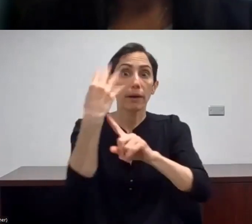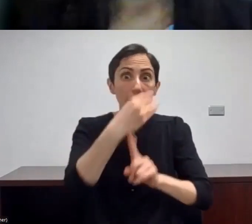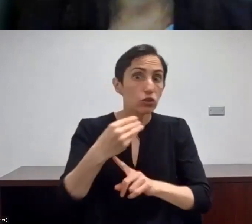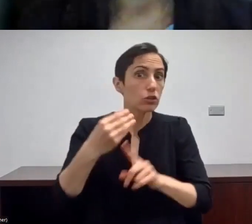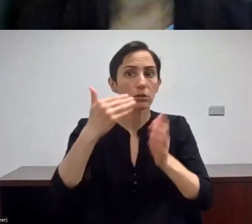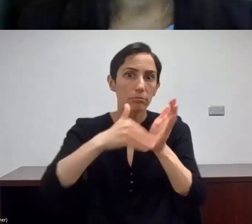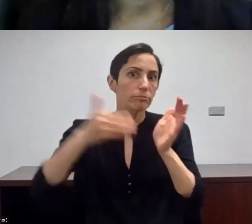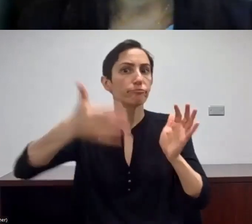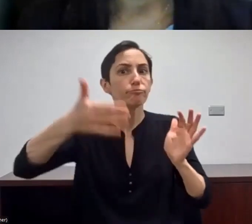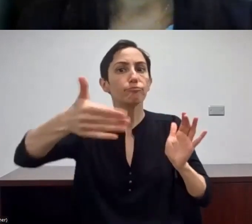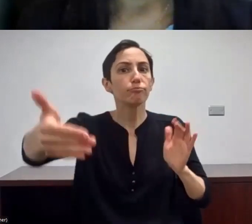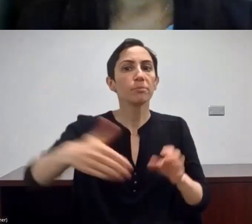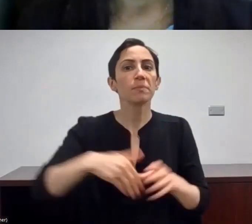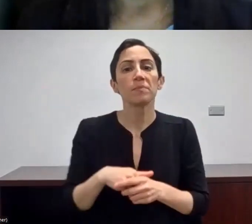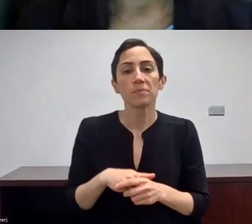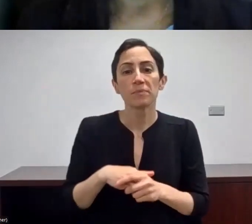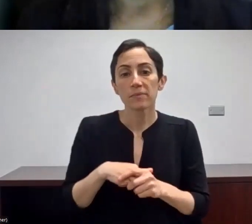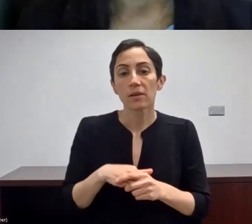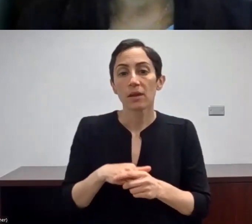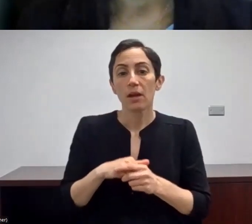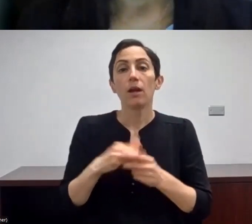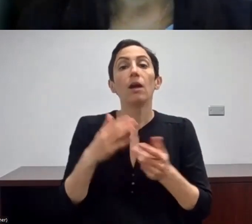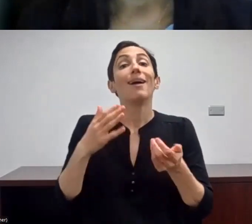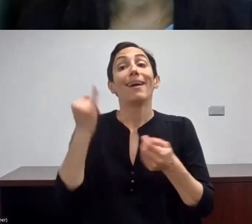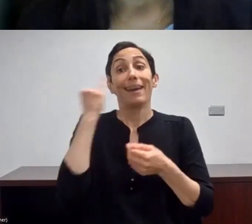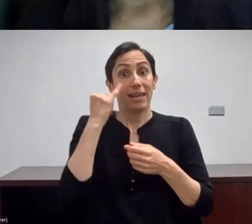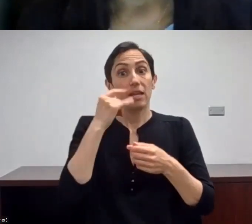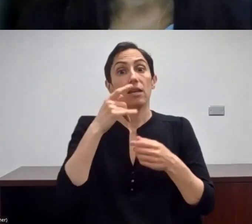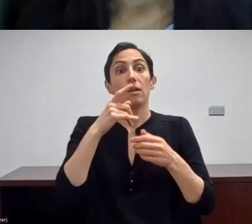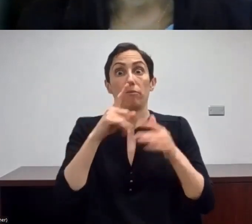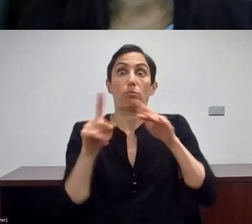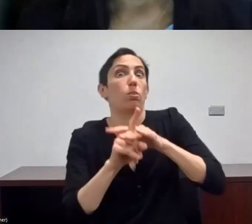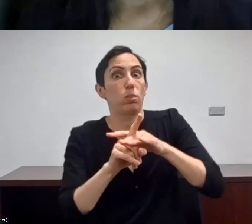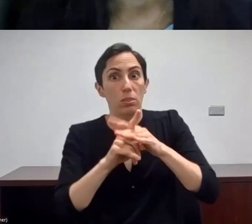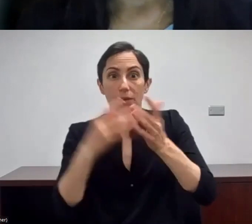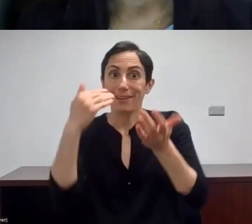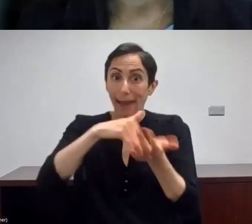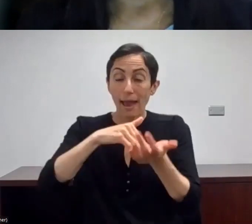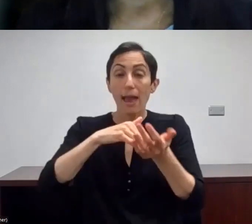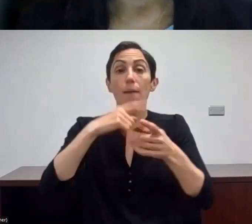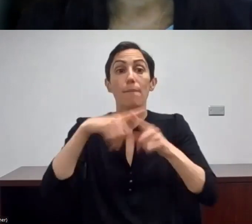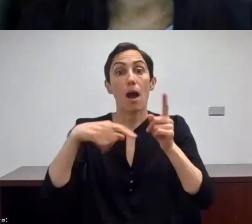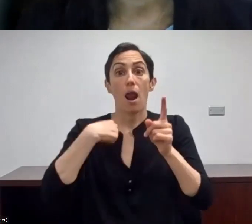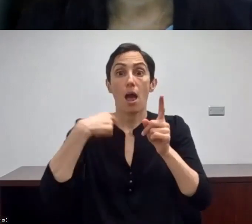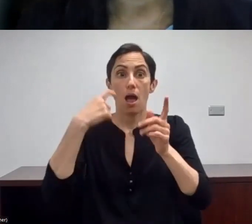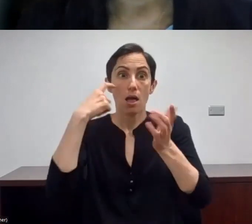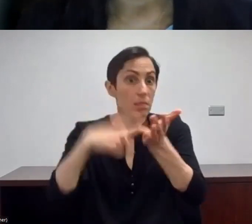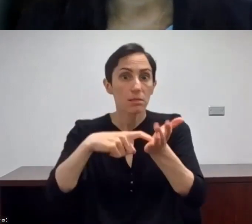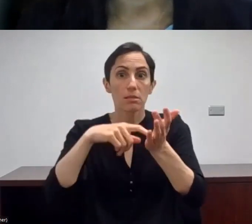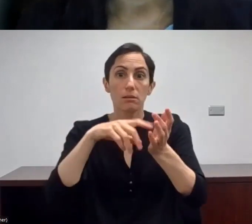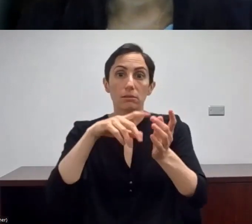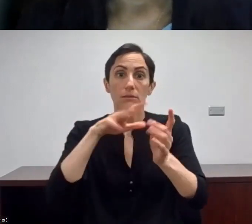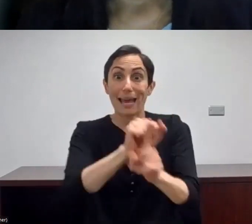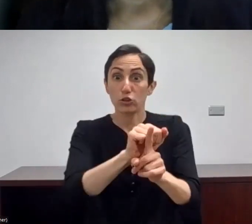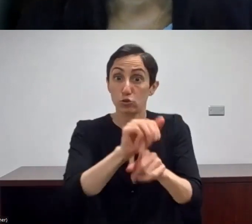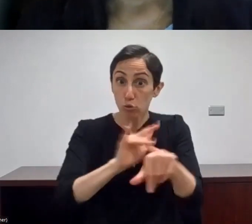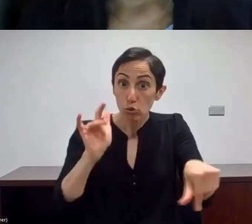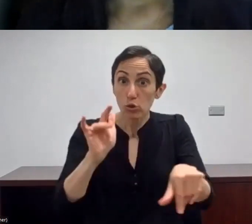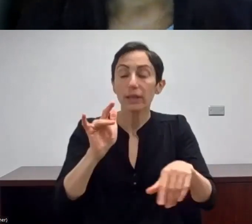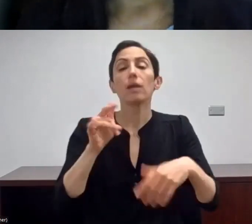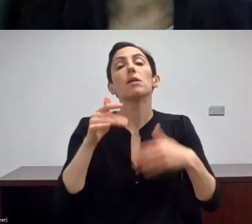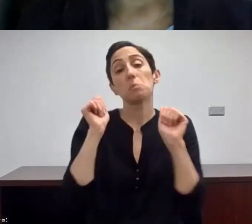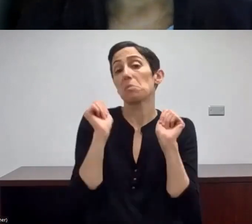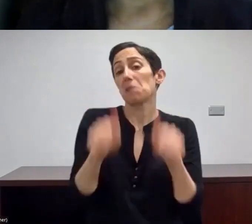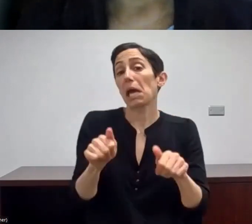actually intervening very early can still be very effective and improve your survivorship and longevity. And so it's very important to do